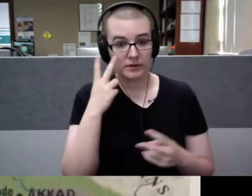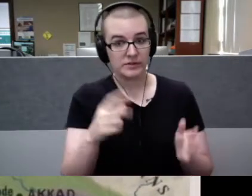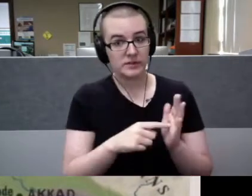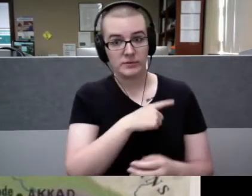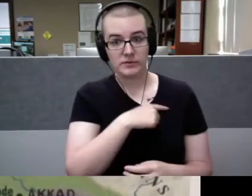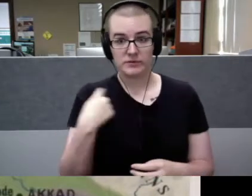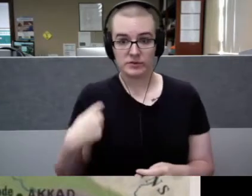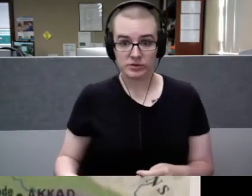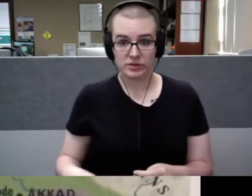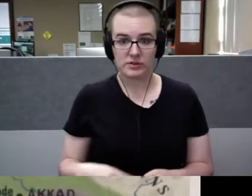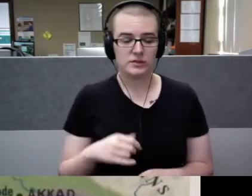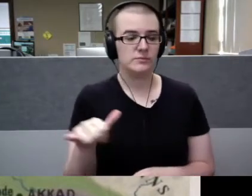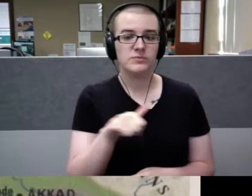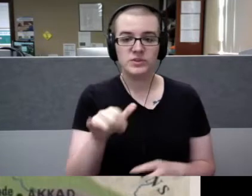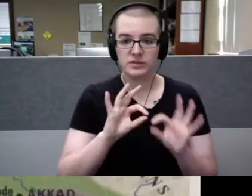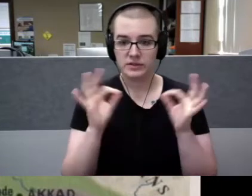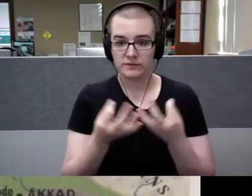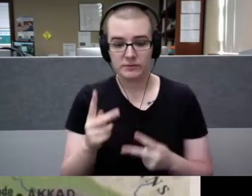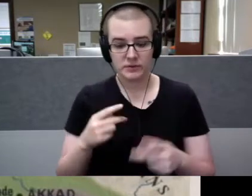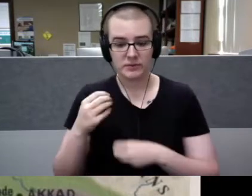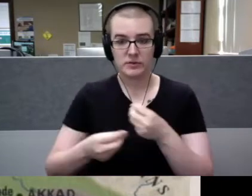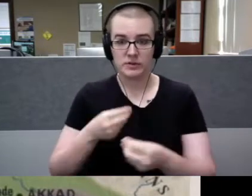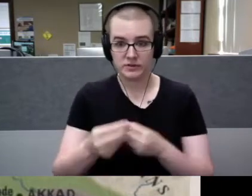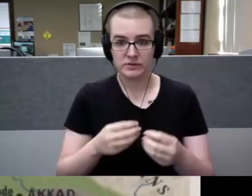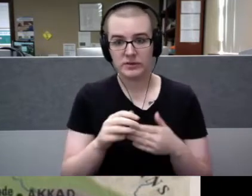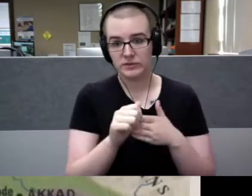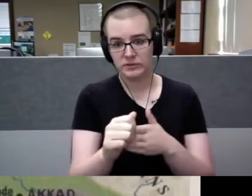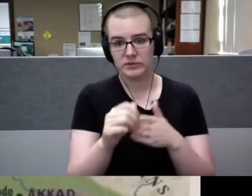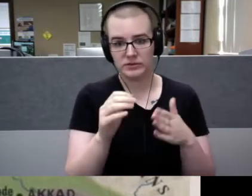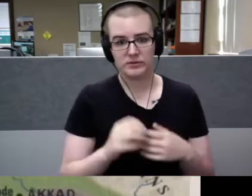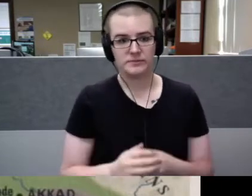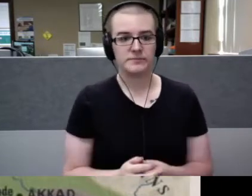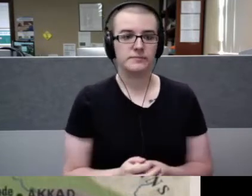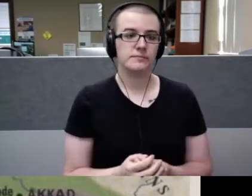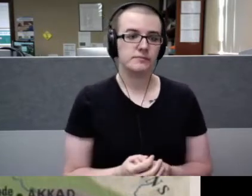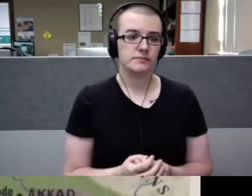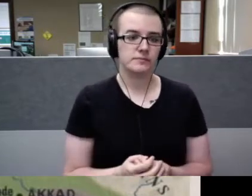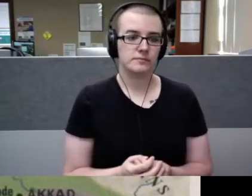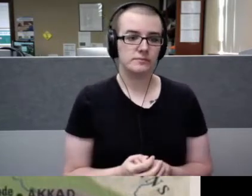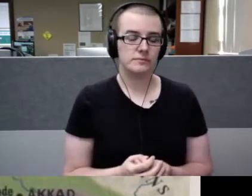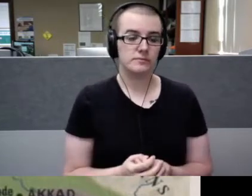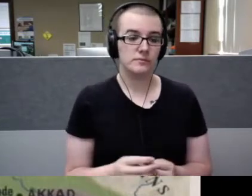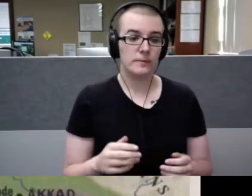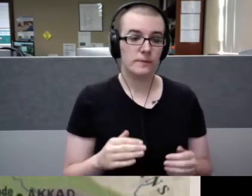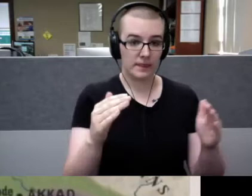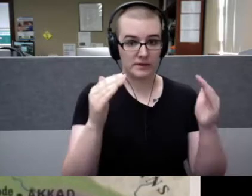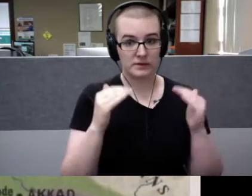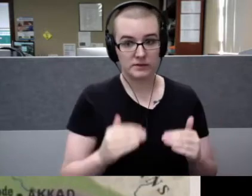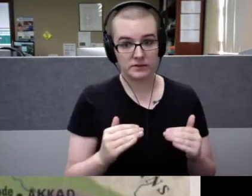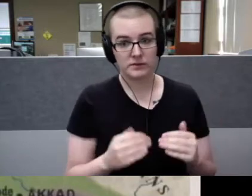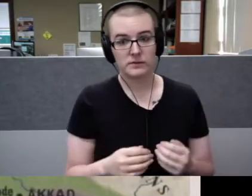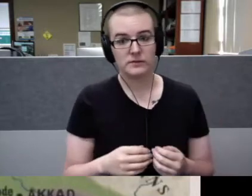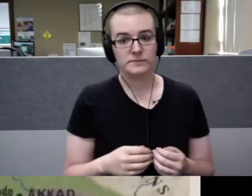same family continue to rule. Another reason why we have advanced civilizations in Mesopotamia is because